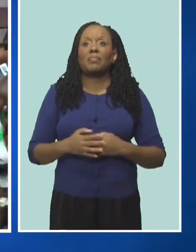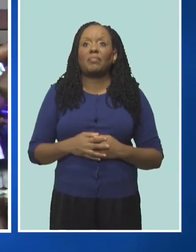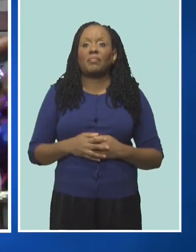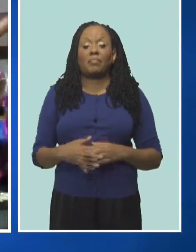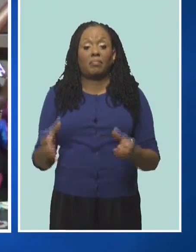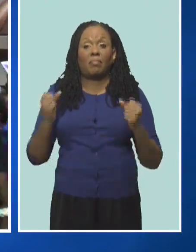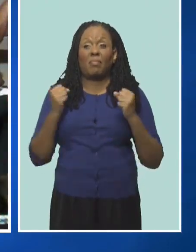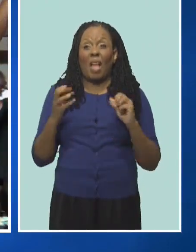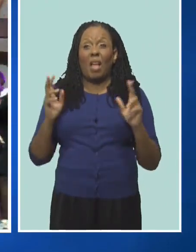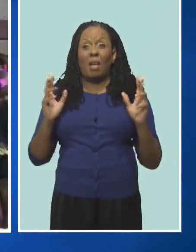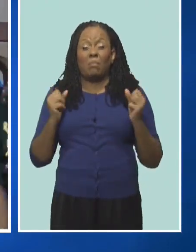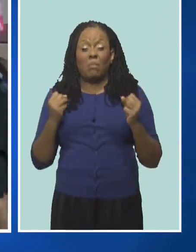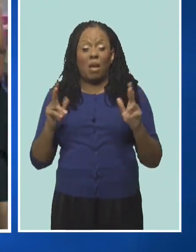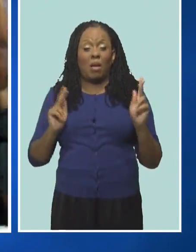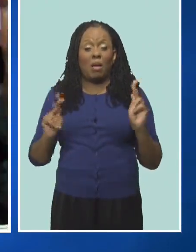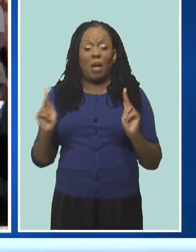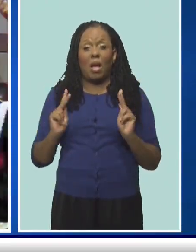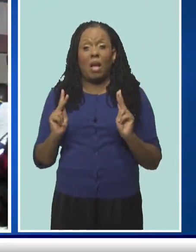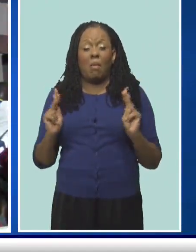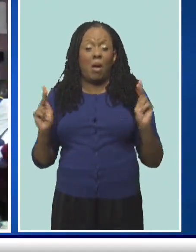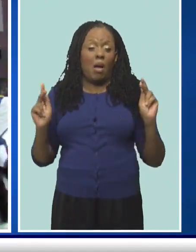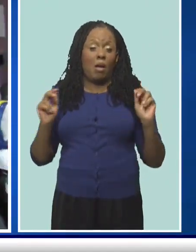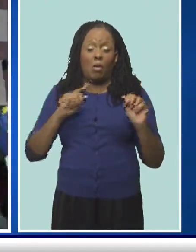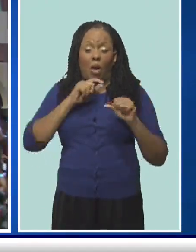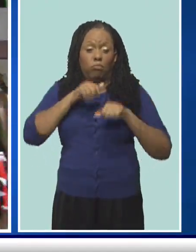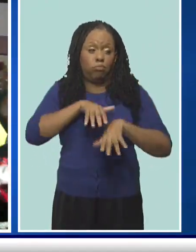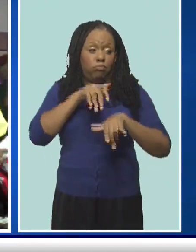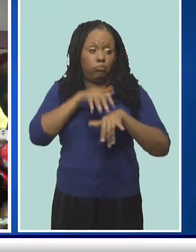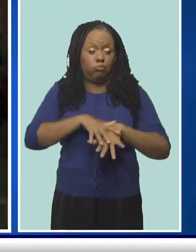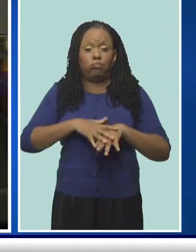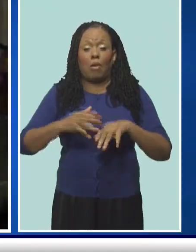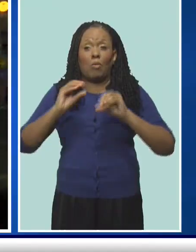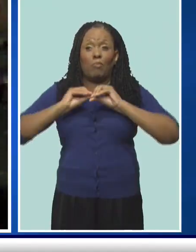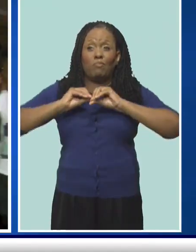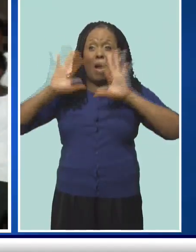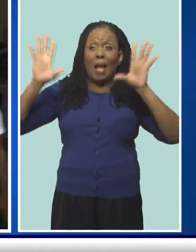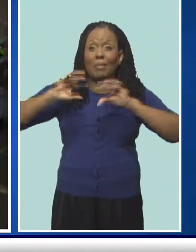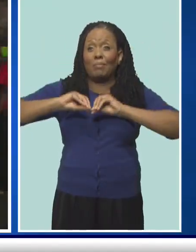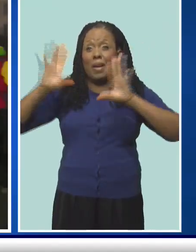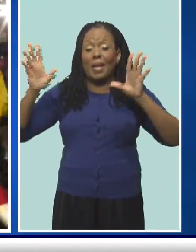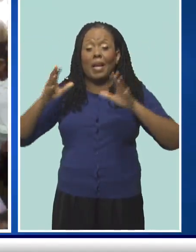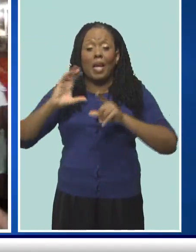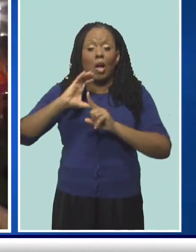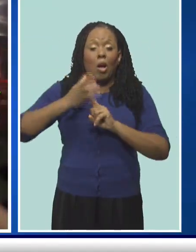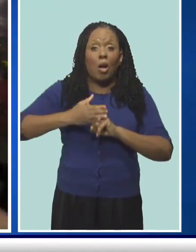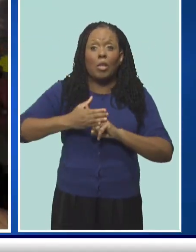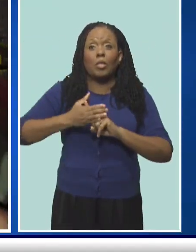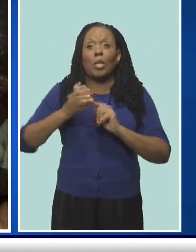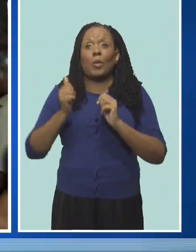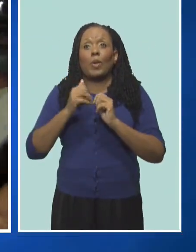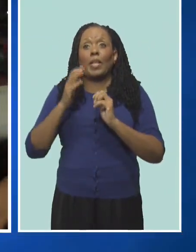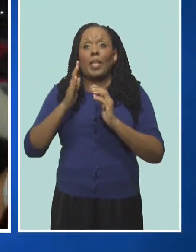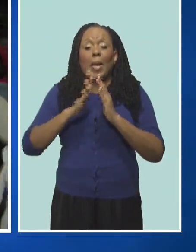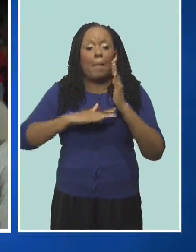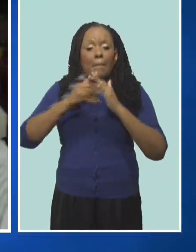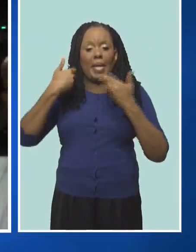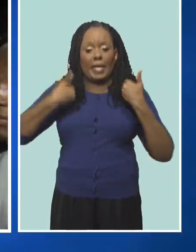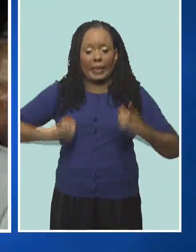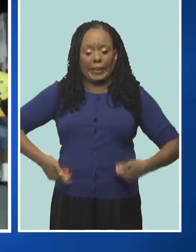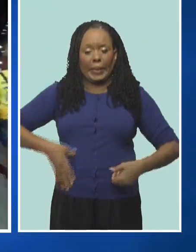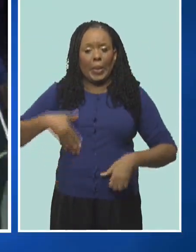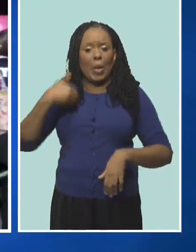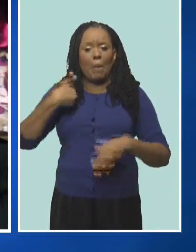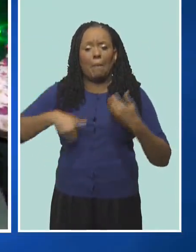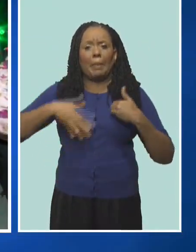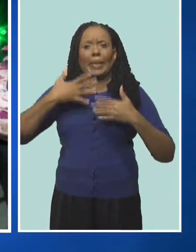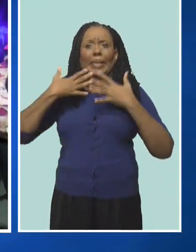Thousands of revelers clad in brightly colored costumes, many covered in paint, turned out for the annual 4-day morning jam.